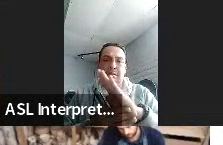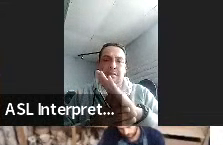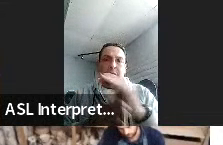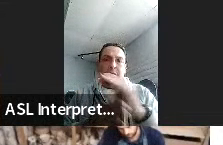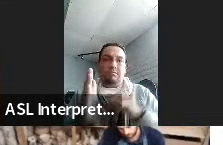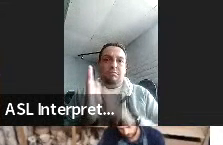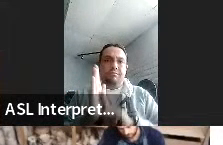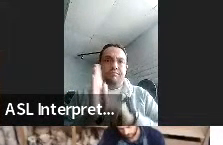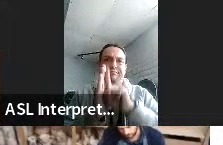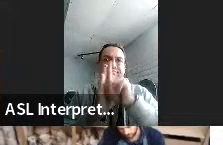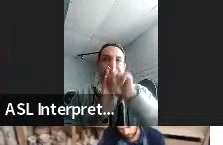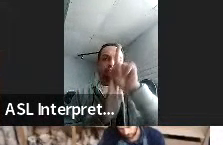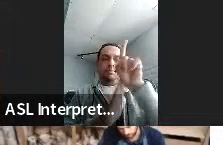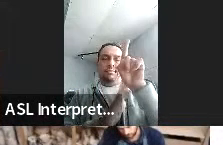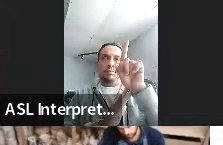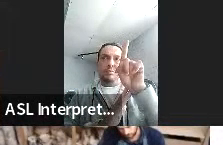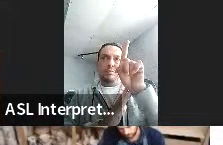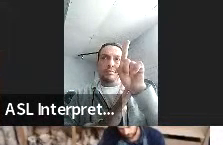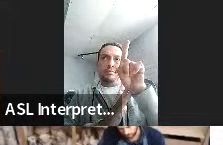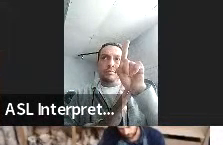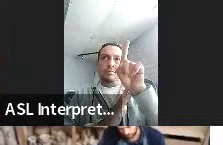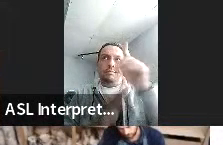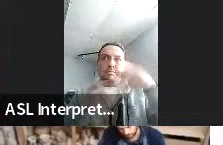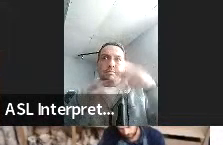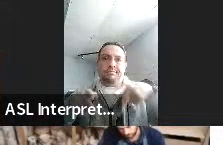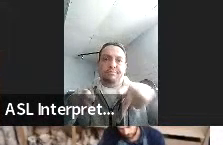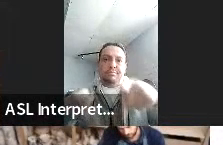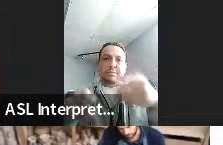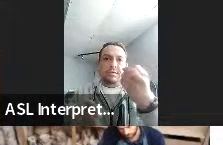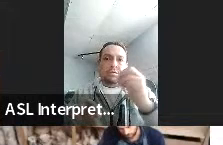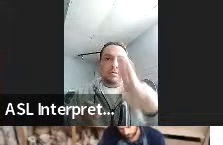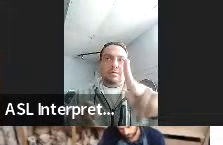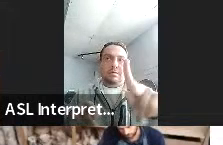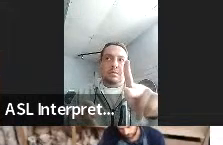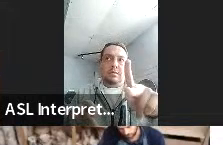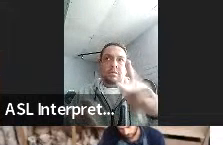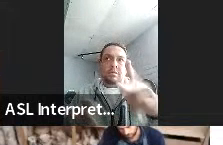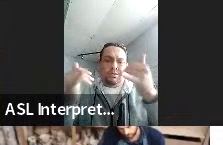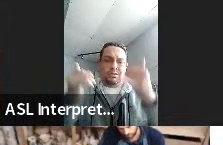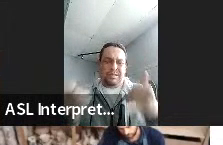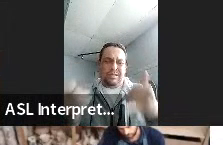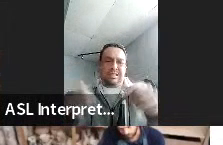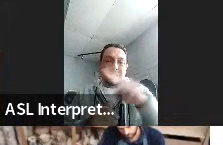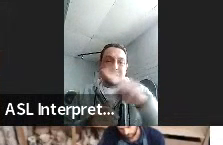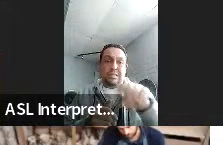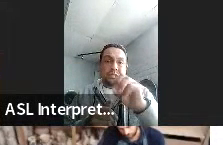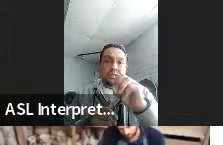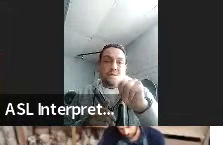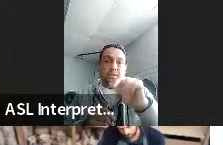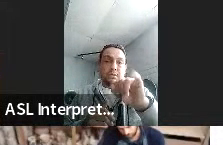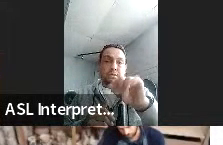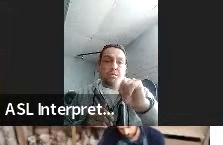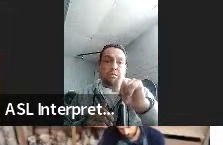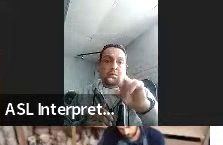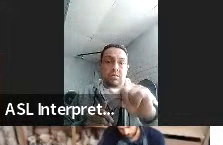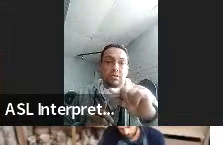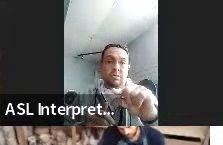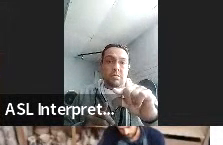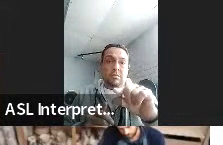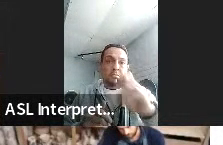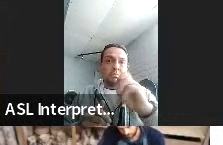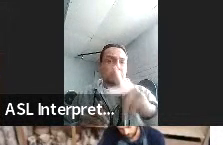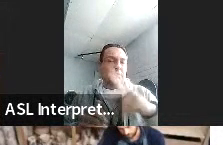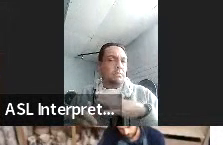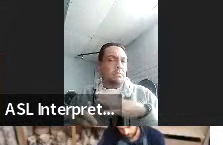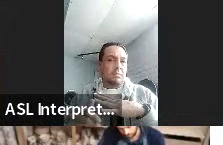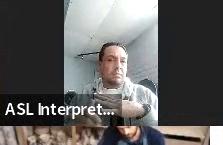our commercial districts. So today's zoning does allow for limited kinds of manufacturing to occur in Midtown, but it restricts most kinds